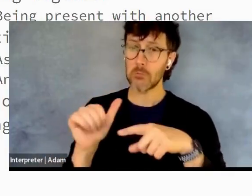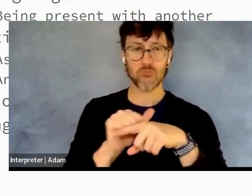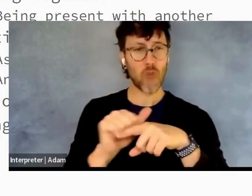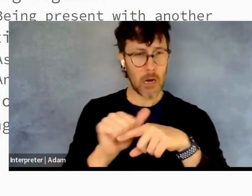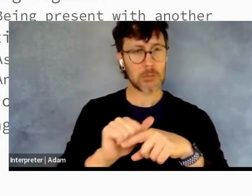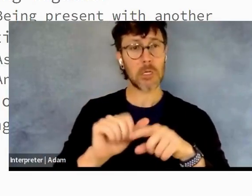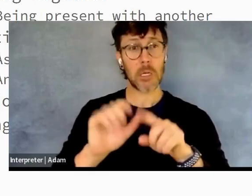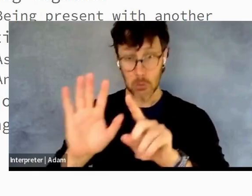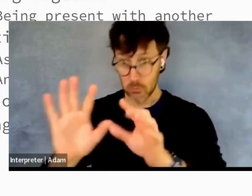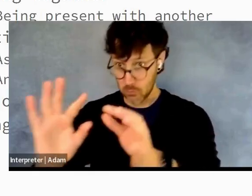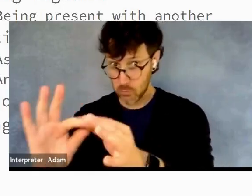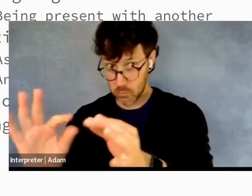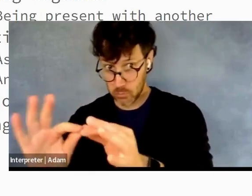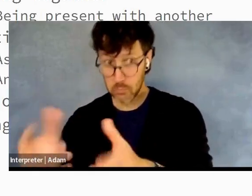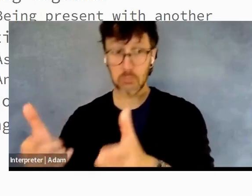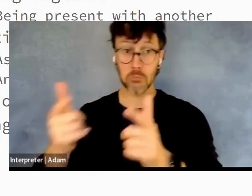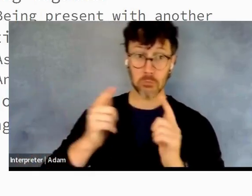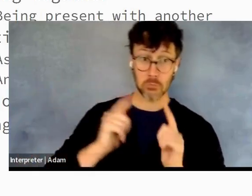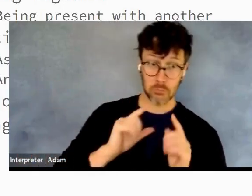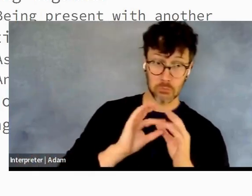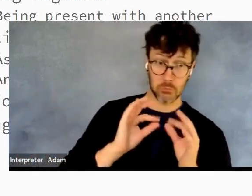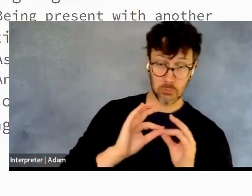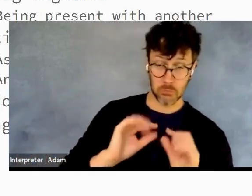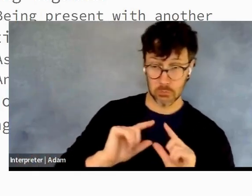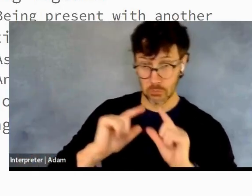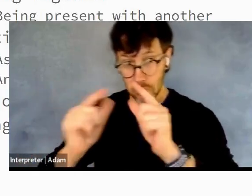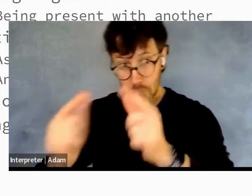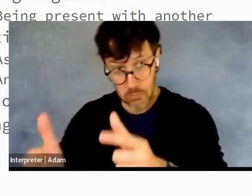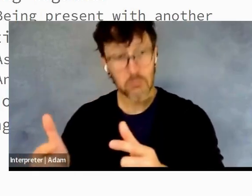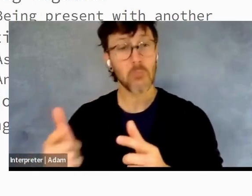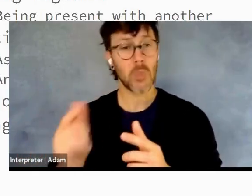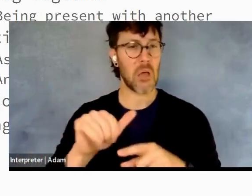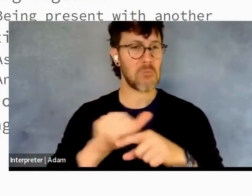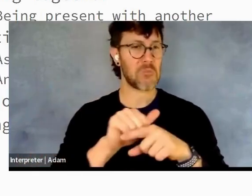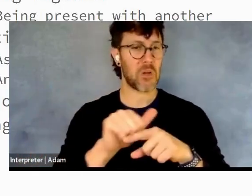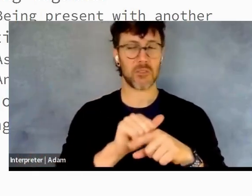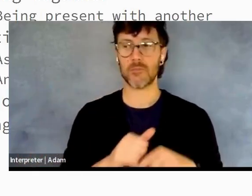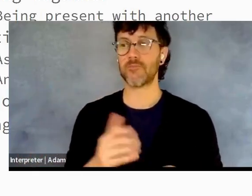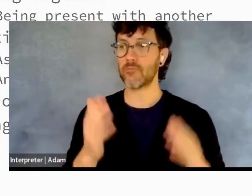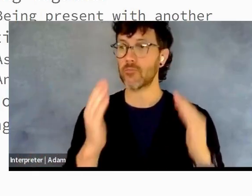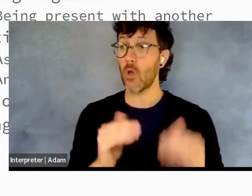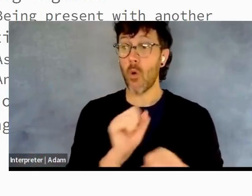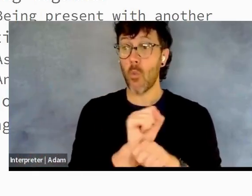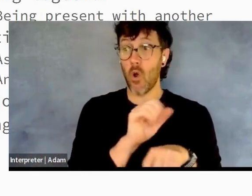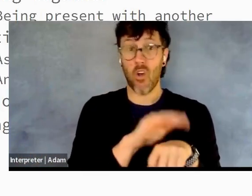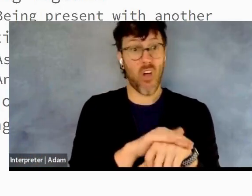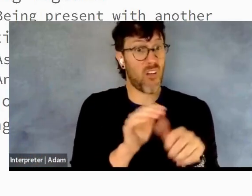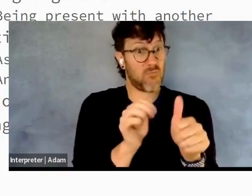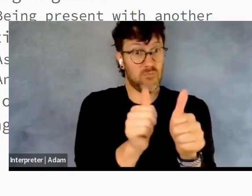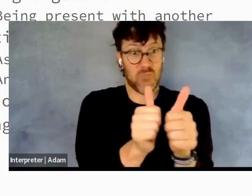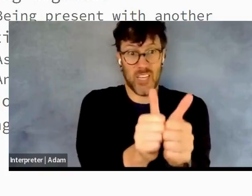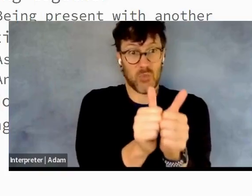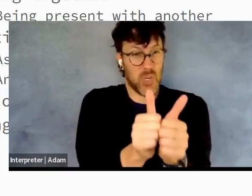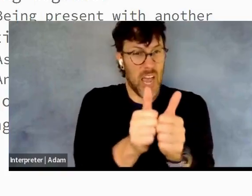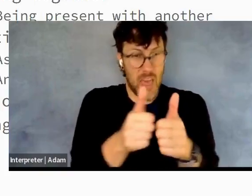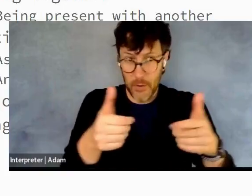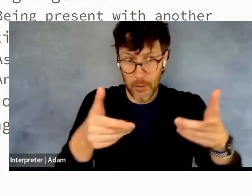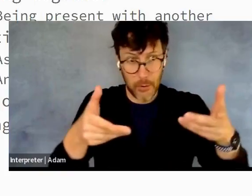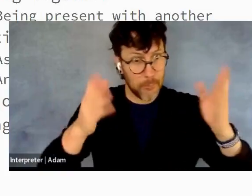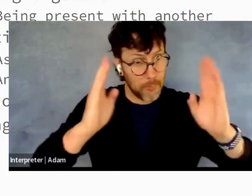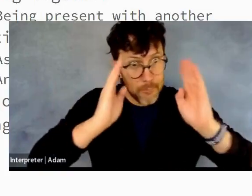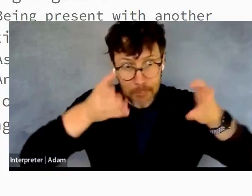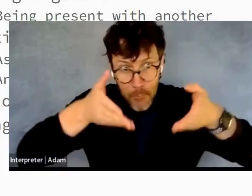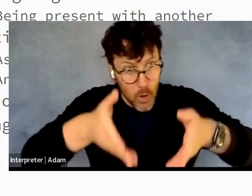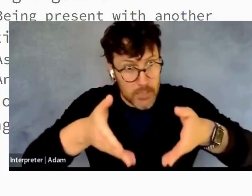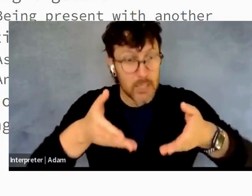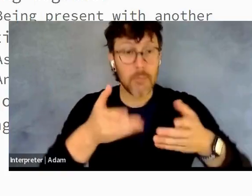that conversation. Also working on just being together, so being present with one another, working on something together, whether that's a